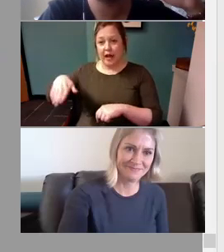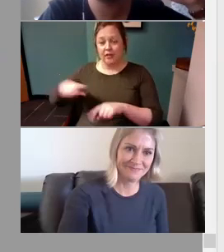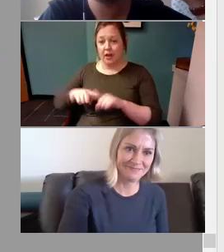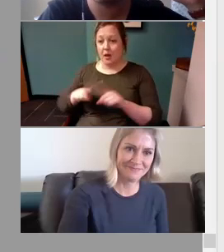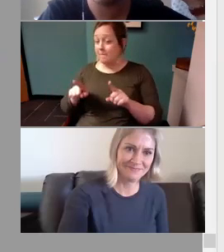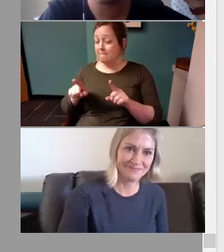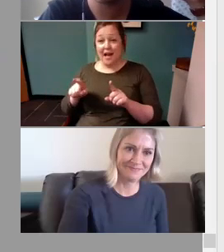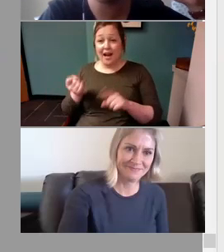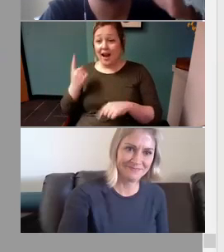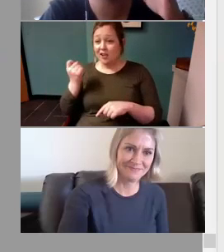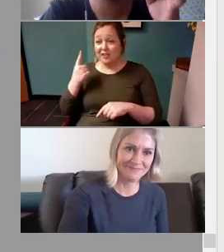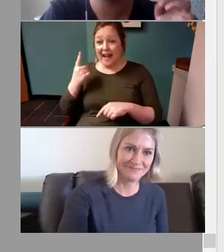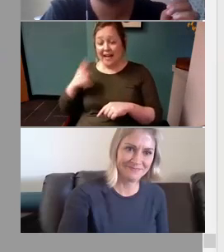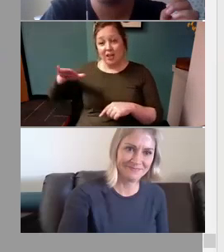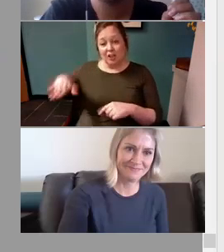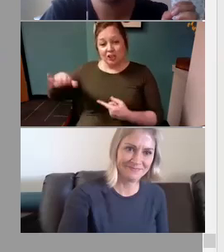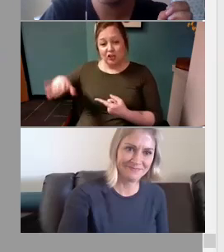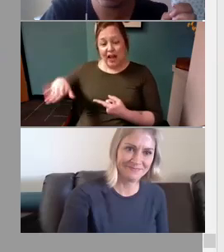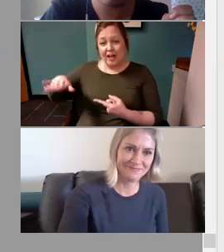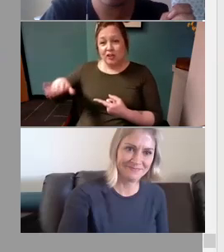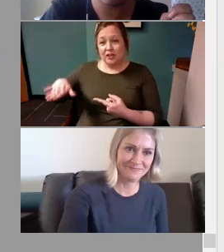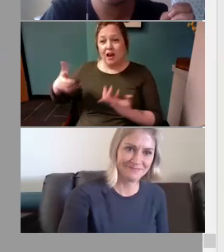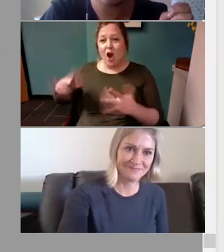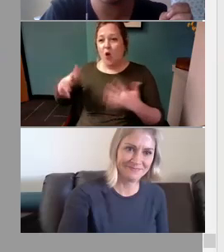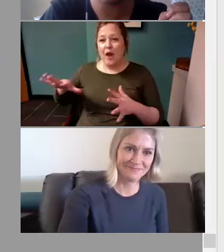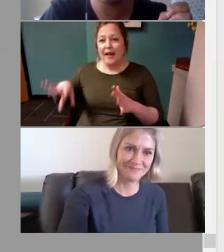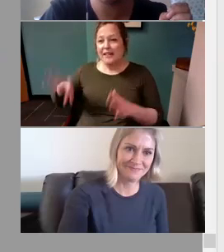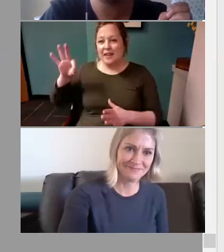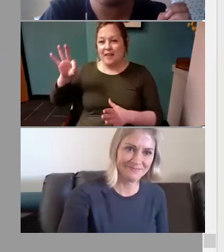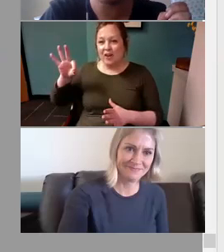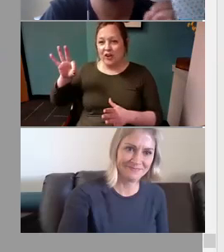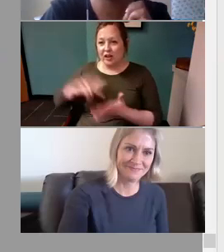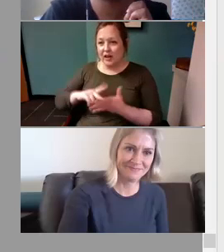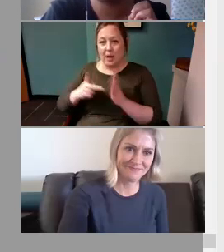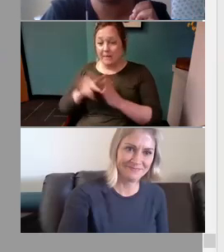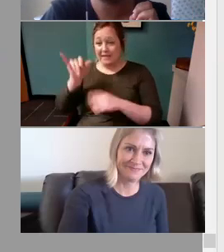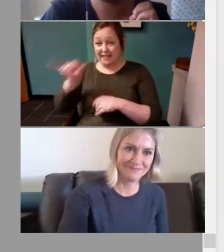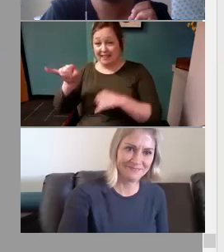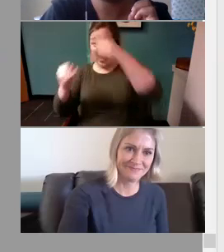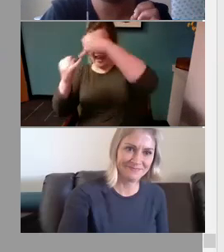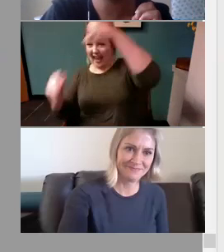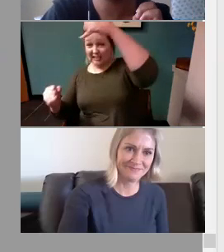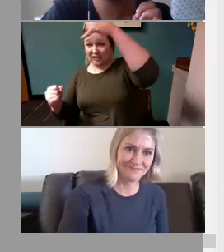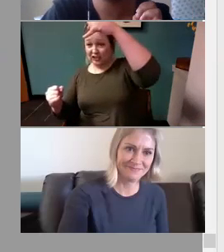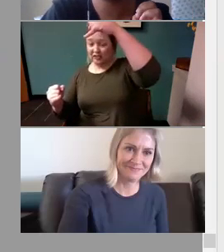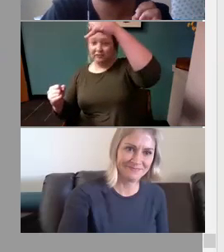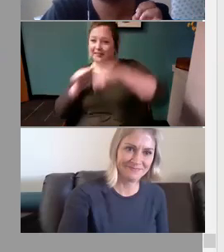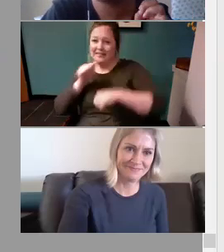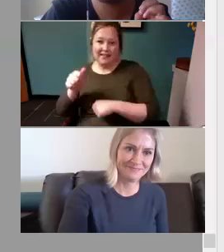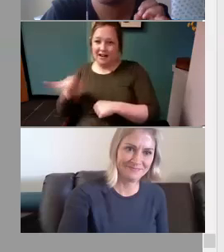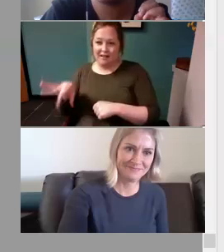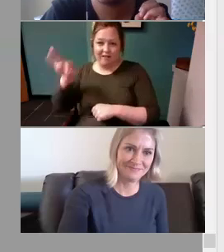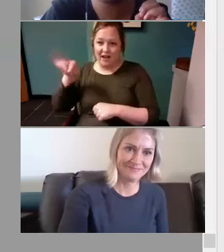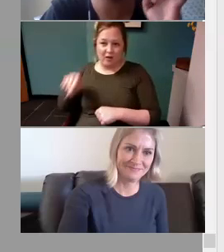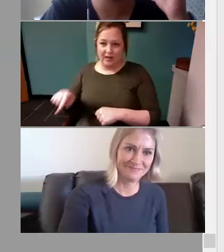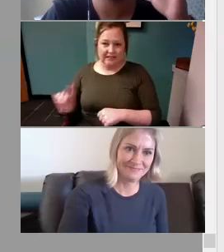used to discover D. So in this particular scenario, we are using B to discover D, and that is why we did not care